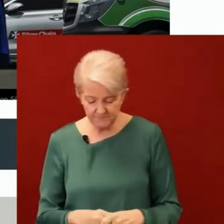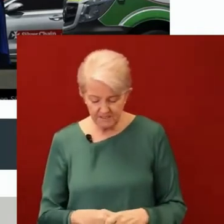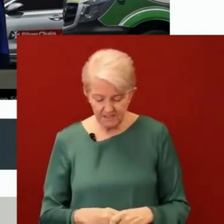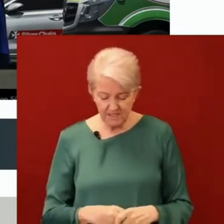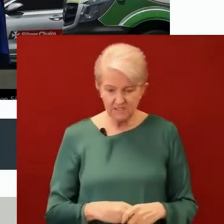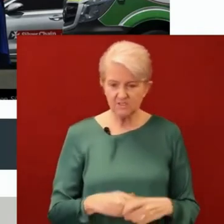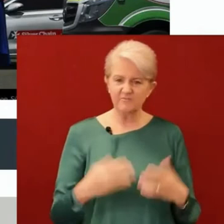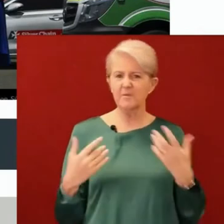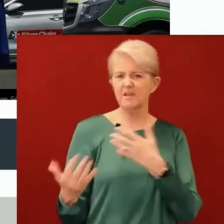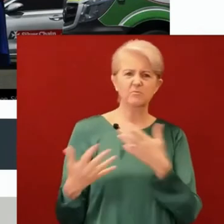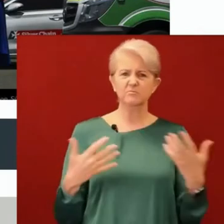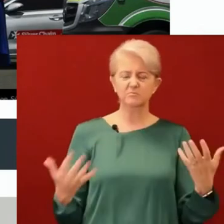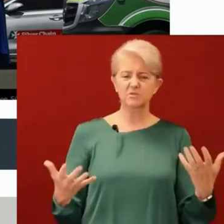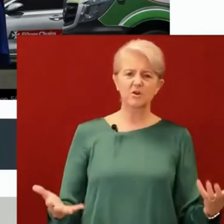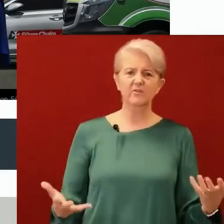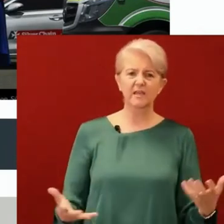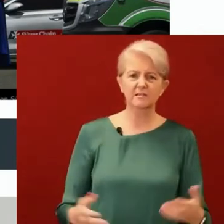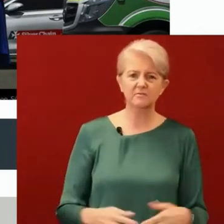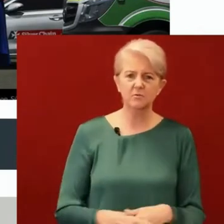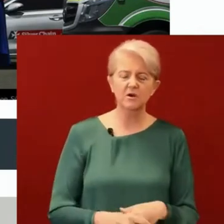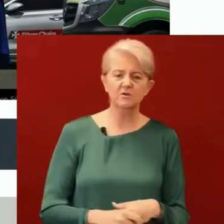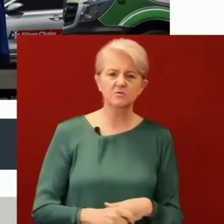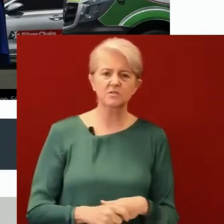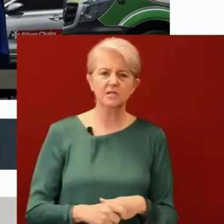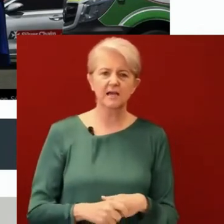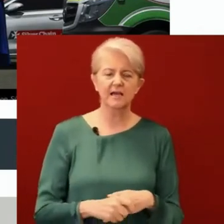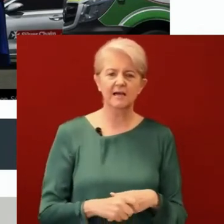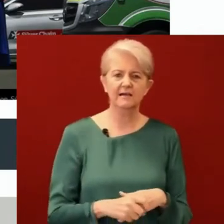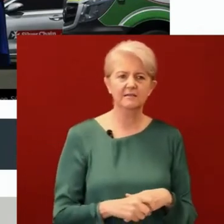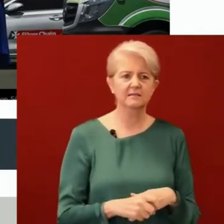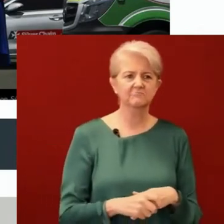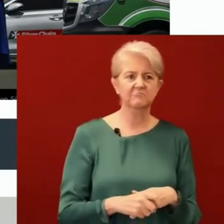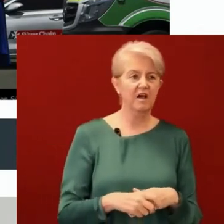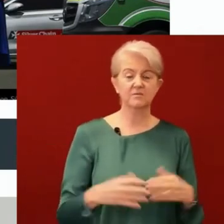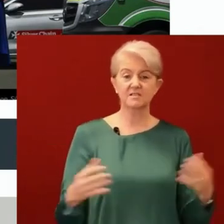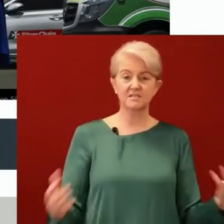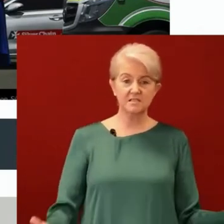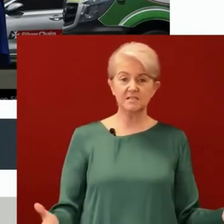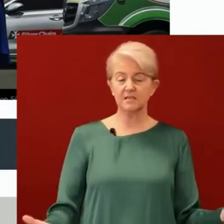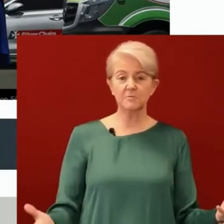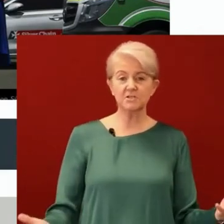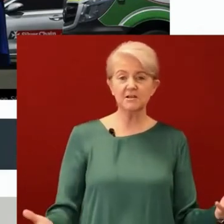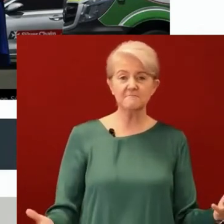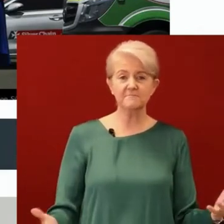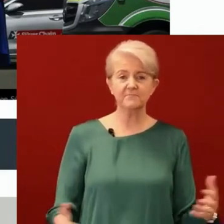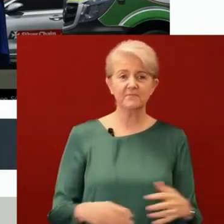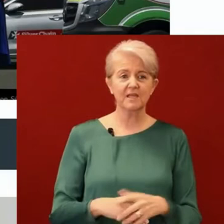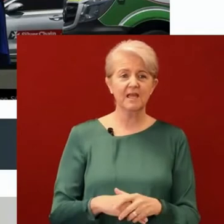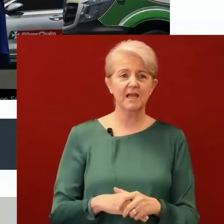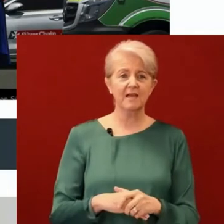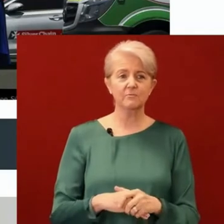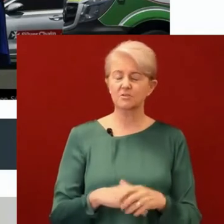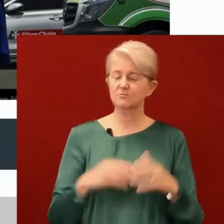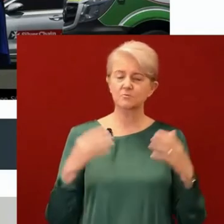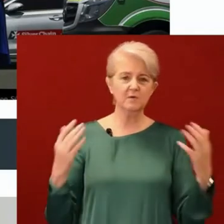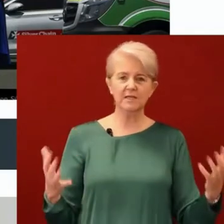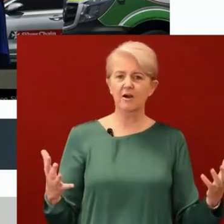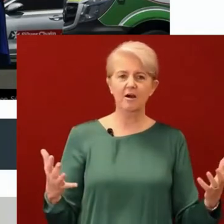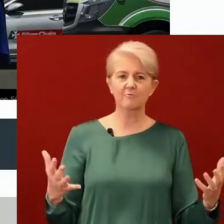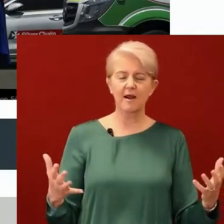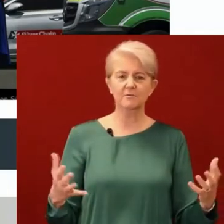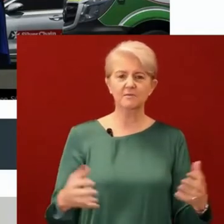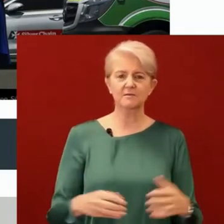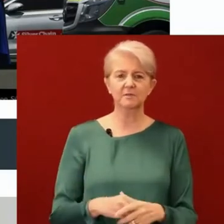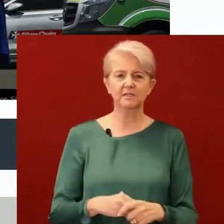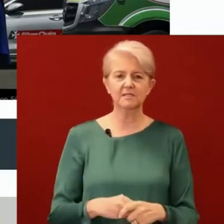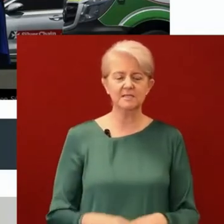job. So for me, it was not the end of the world. I was an assistant commissioner, which is a really